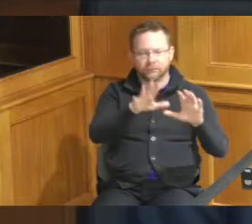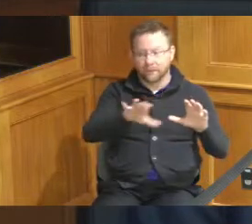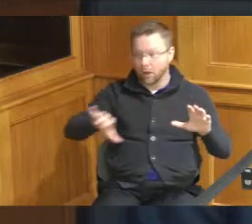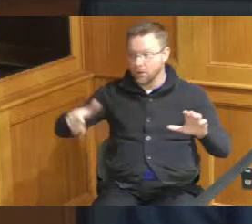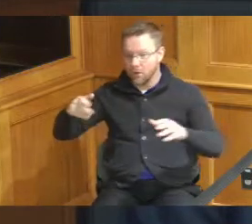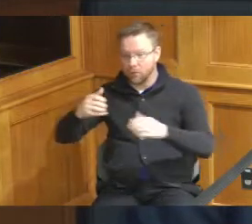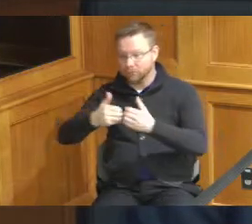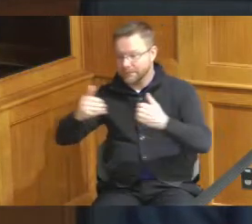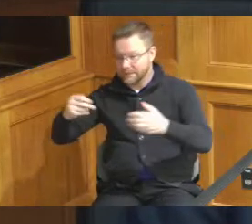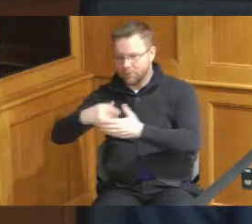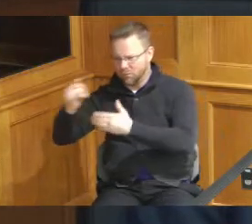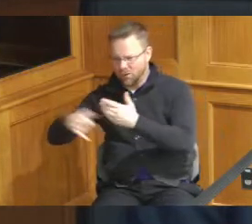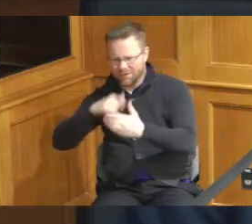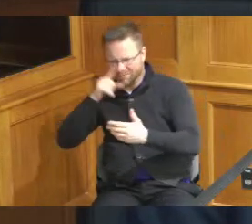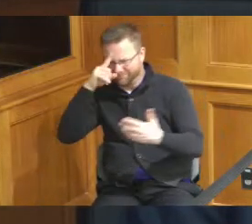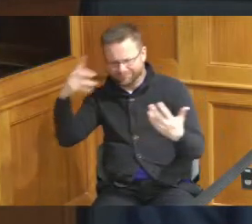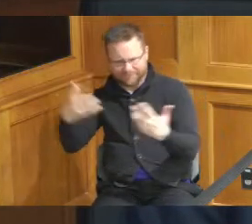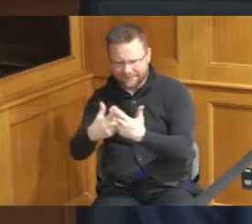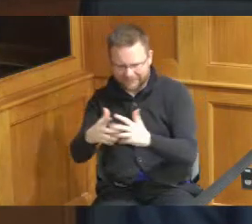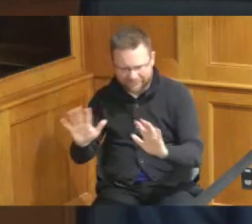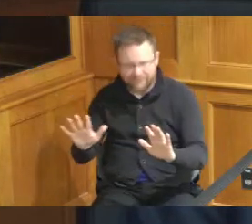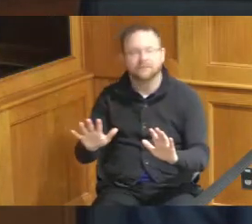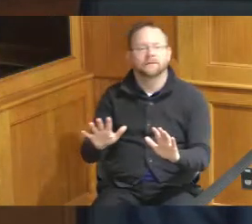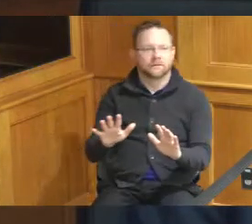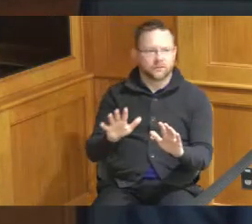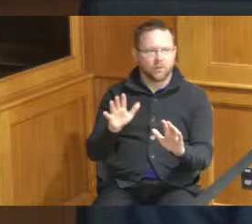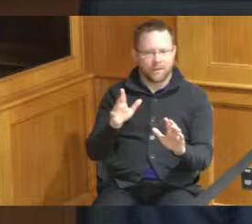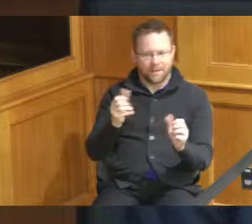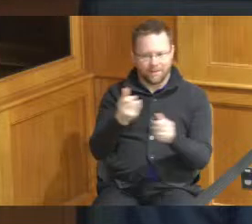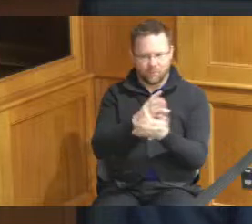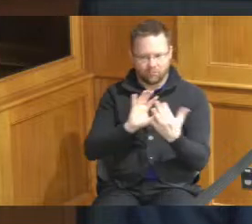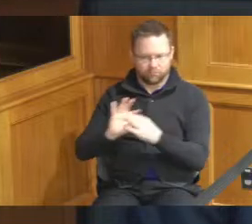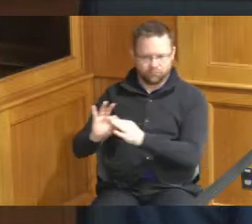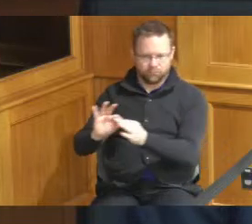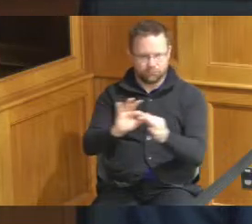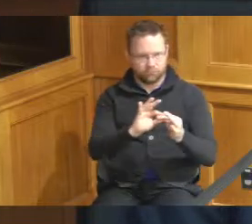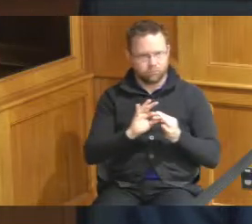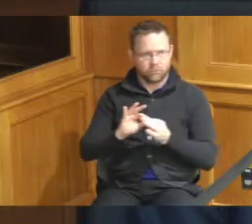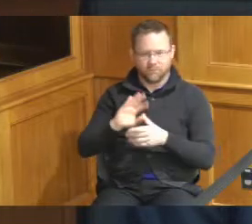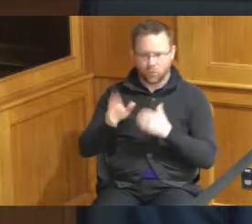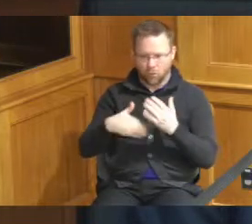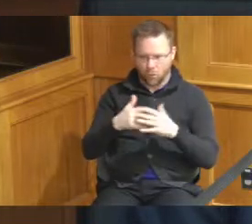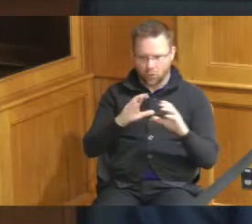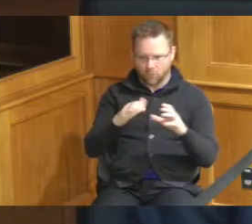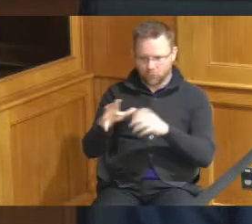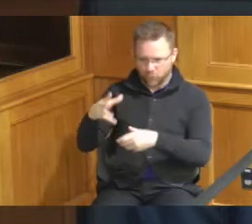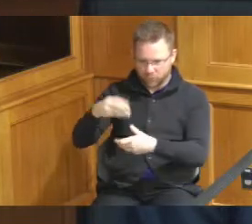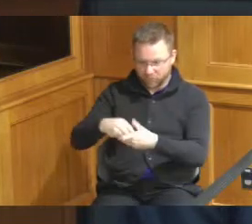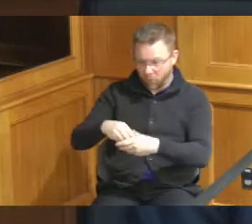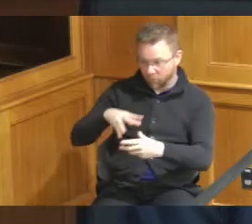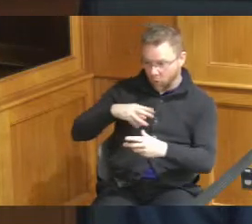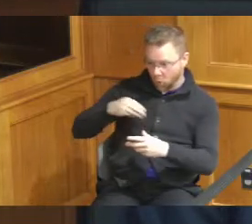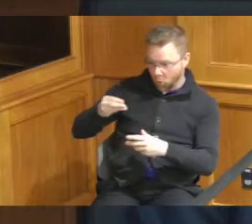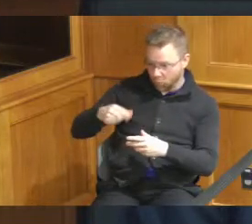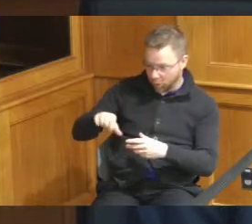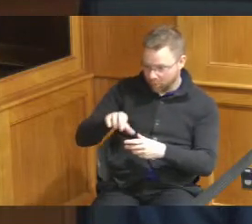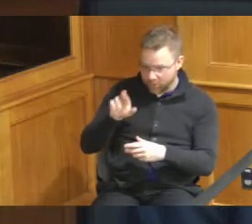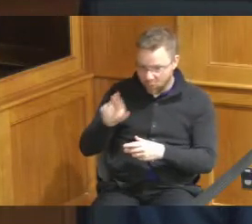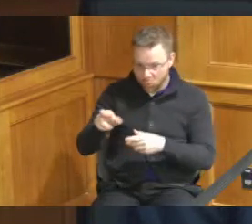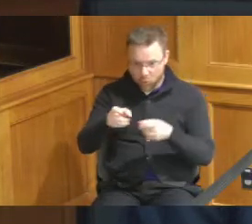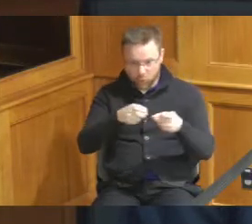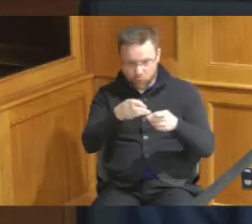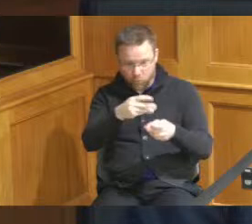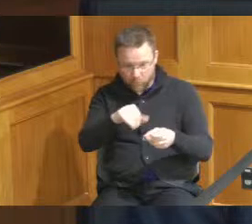and what's happening there, but rather we're doing it in coordination with all of the entities that either own property or